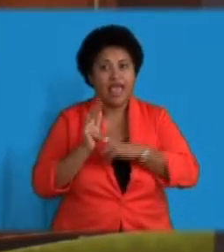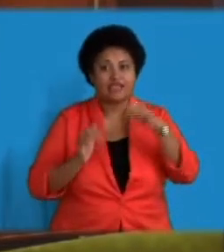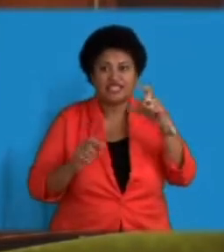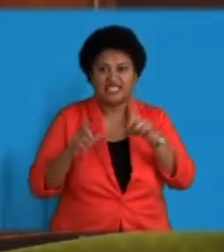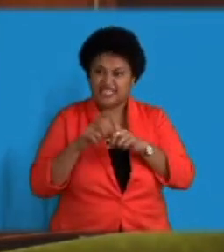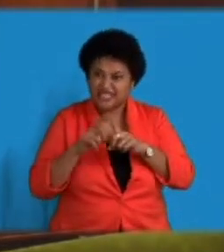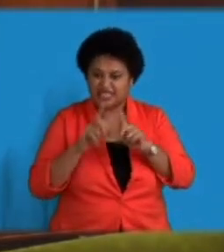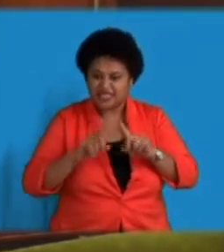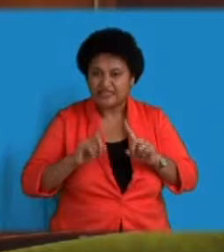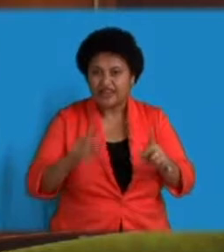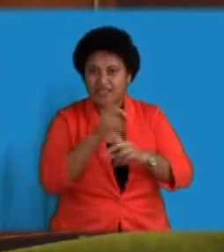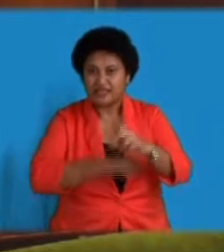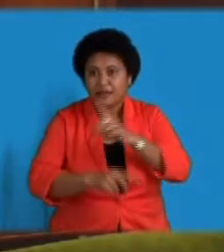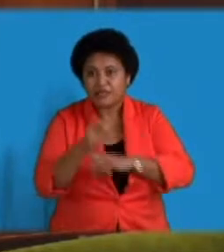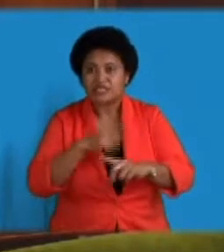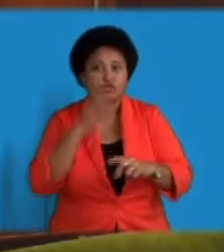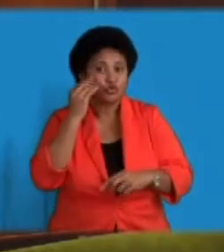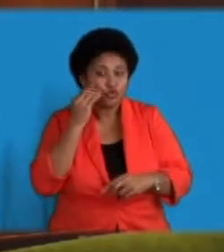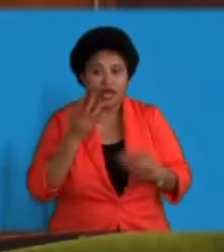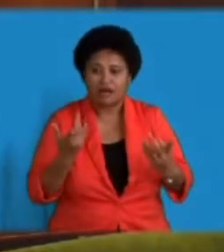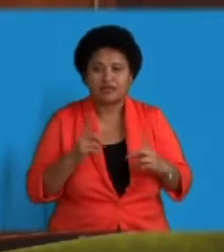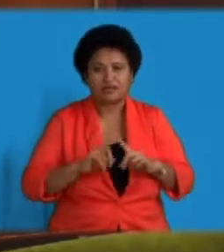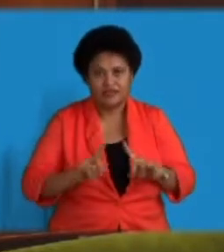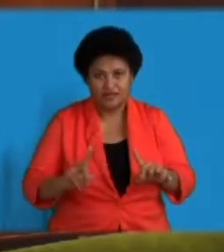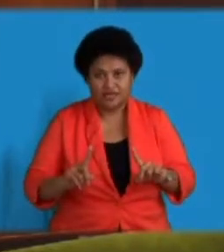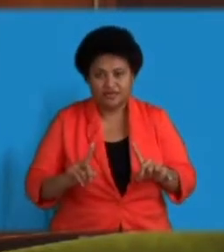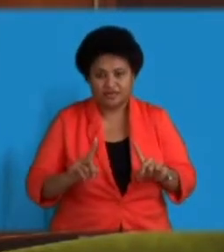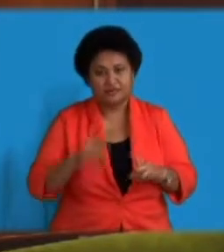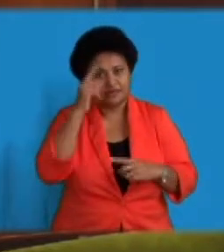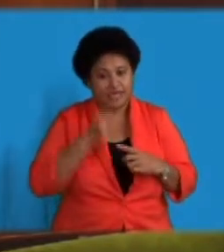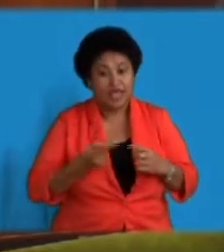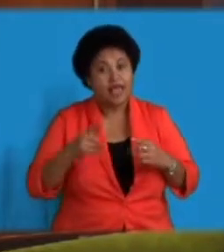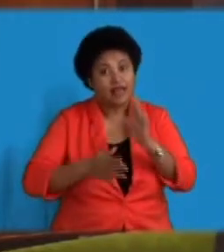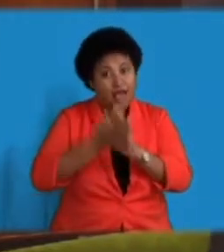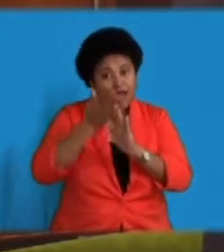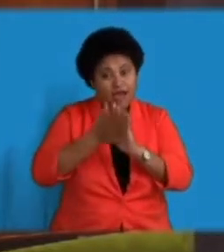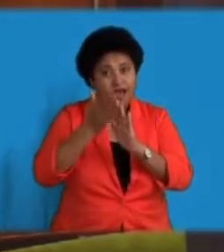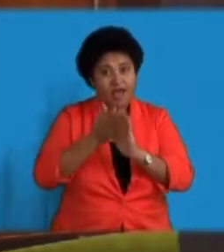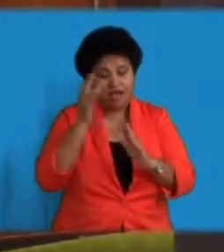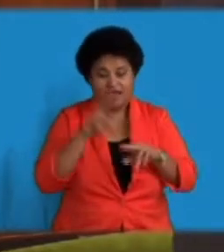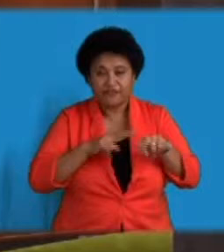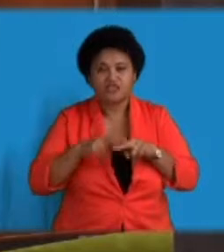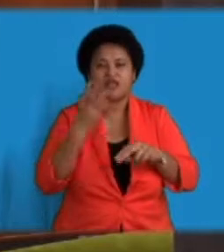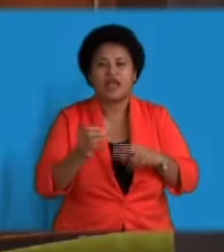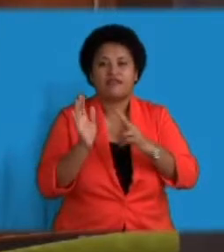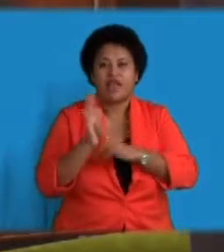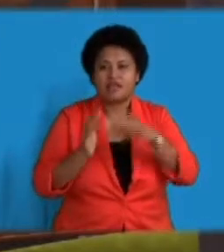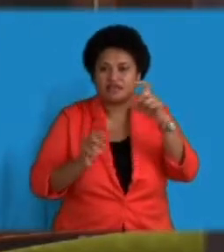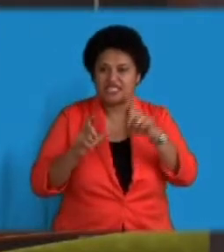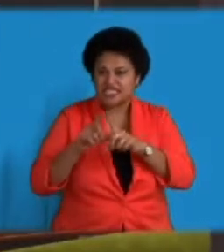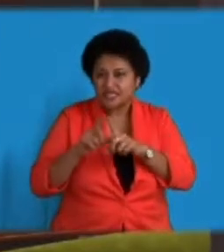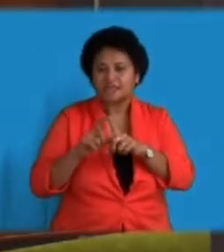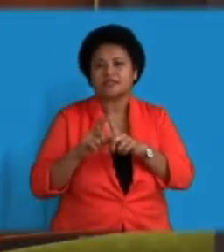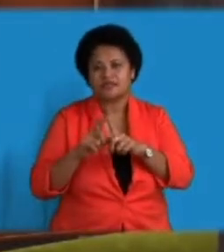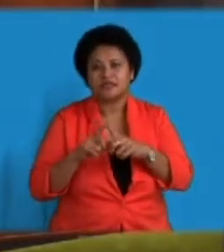this is having an impact on our workforce. And second highest rate of diabetes in the world, which is 15.6% of adults. 80% of NCDs